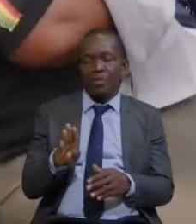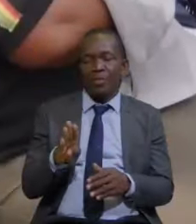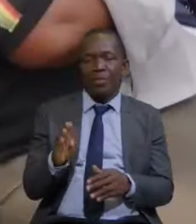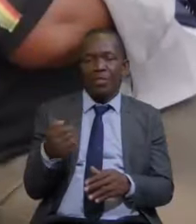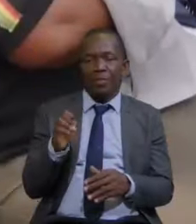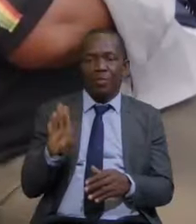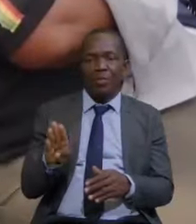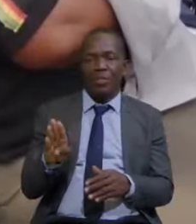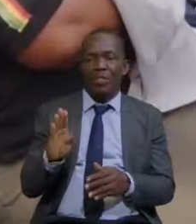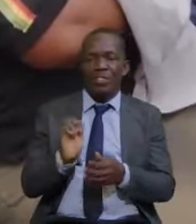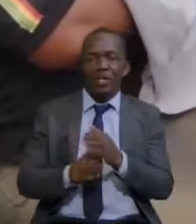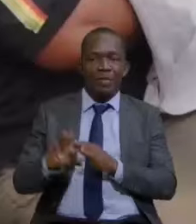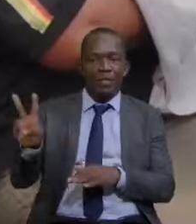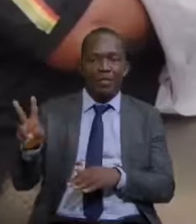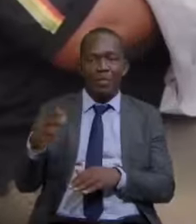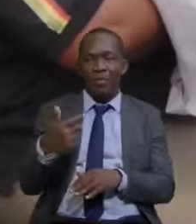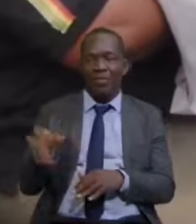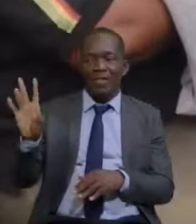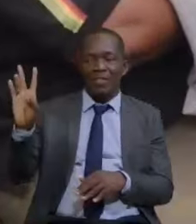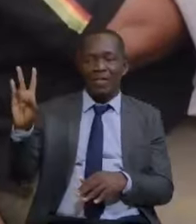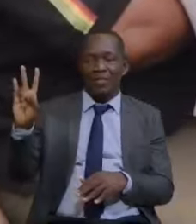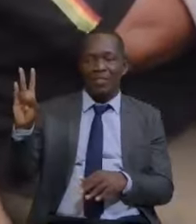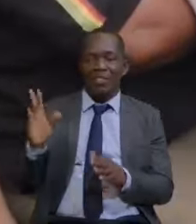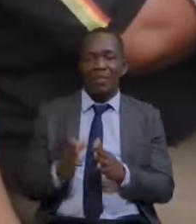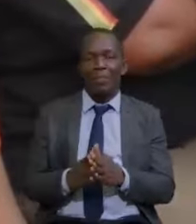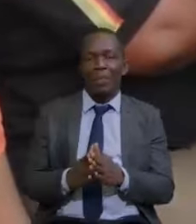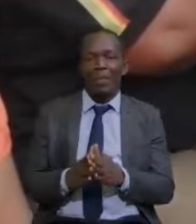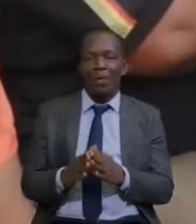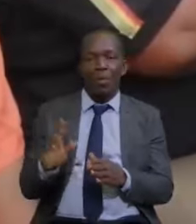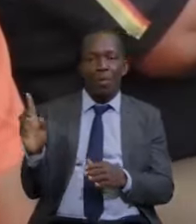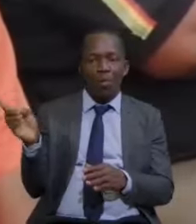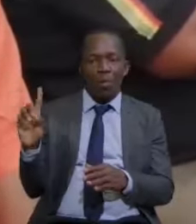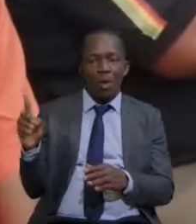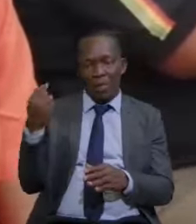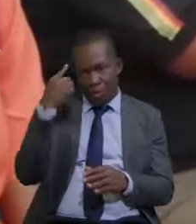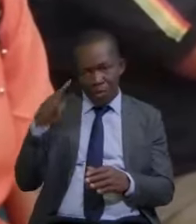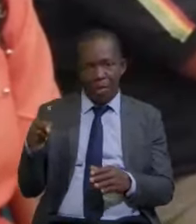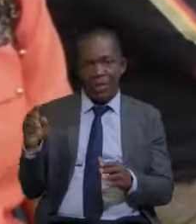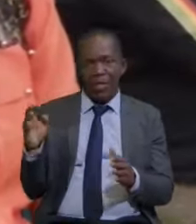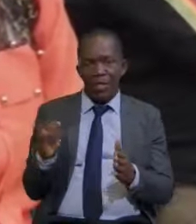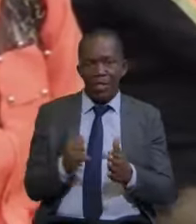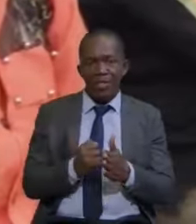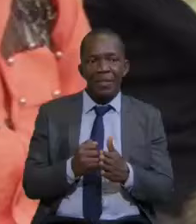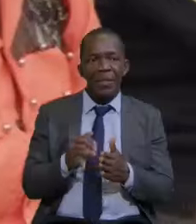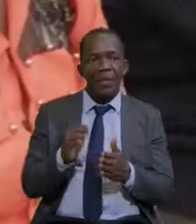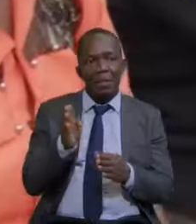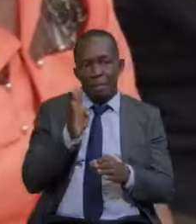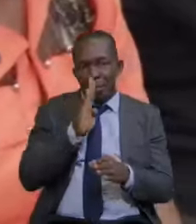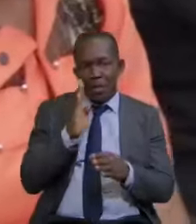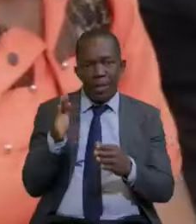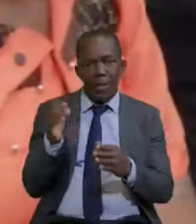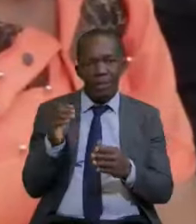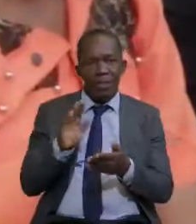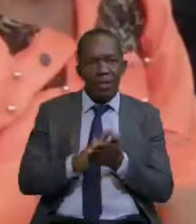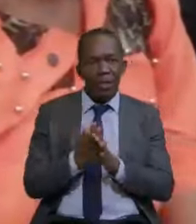17, wherefore in all things it behooved him to be made like unto his